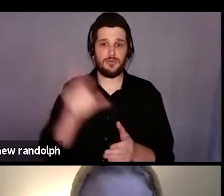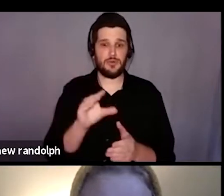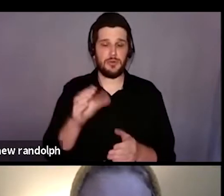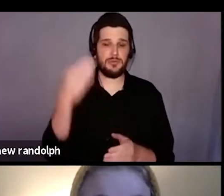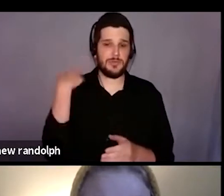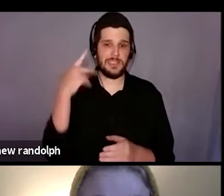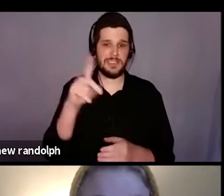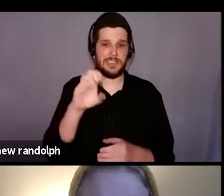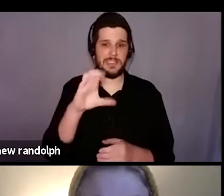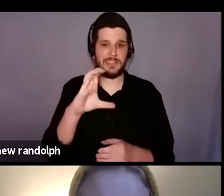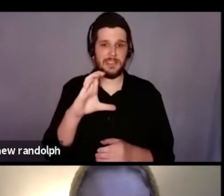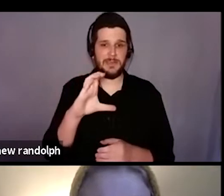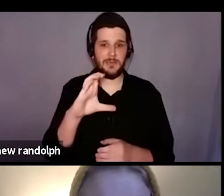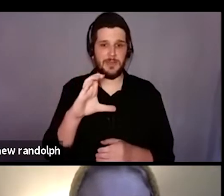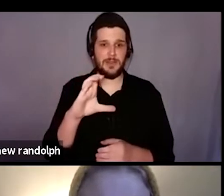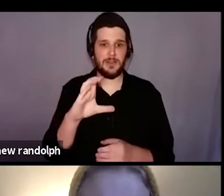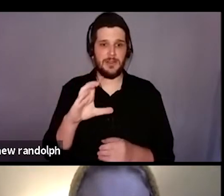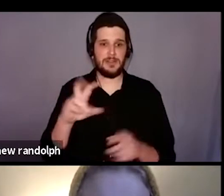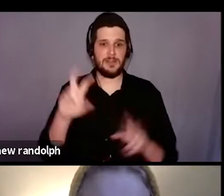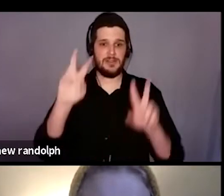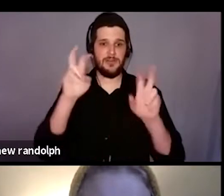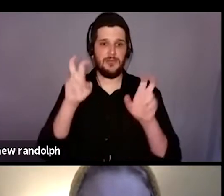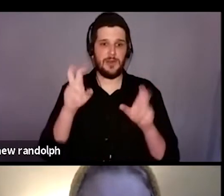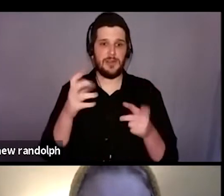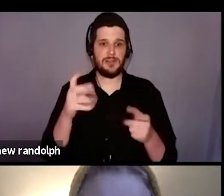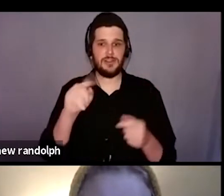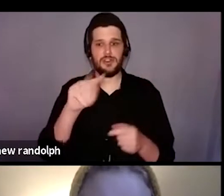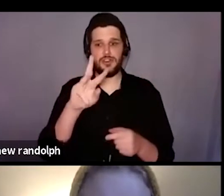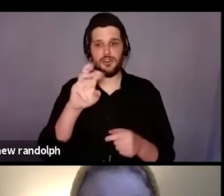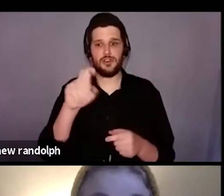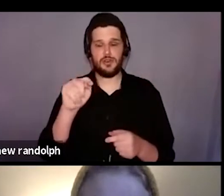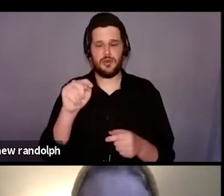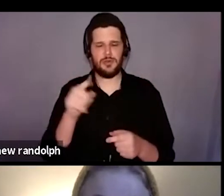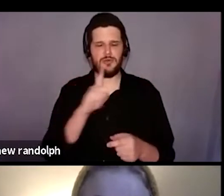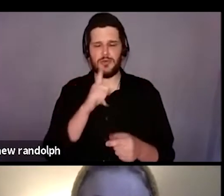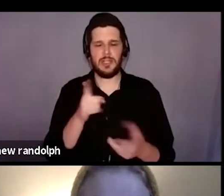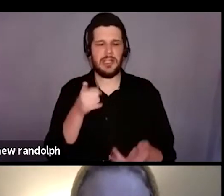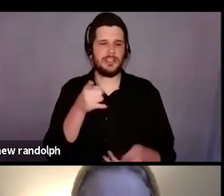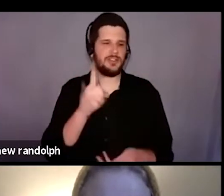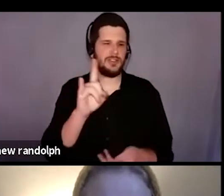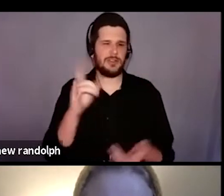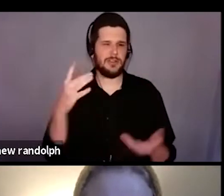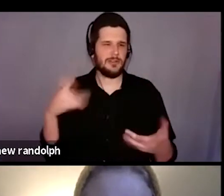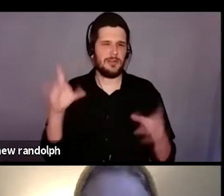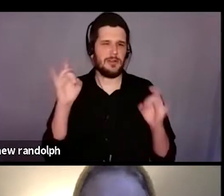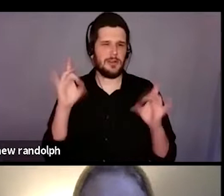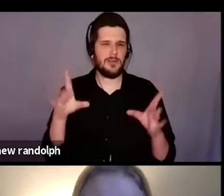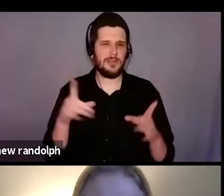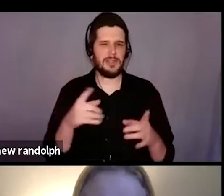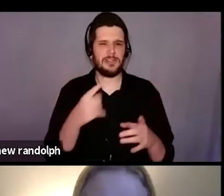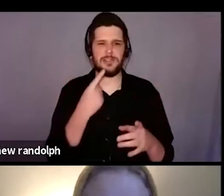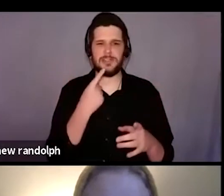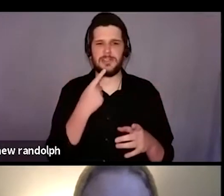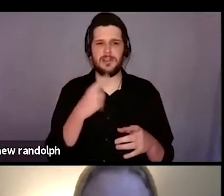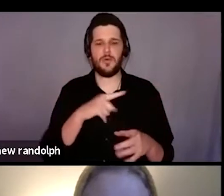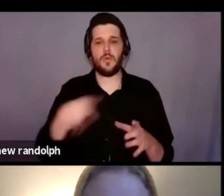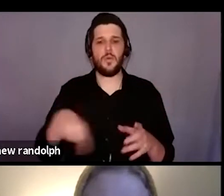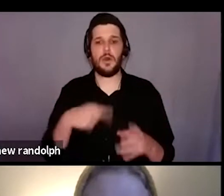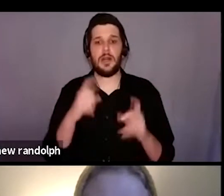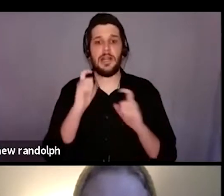December. And the phrasing of the tweet was just so insulting. It was that we're